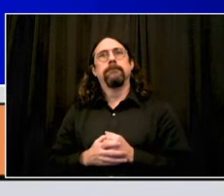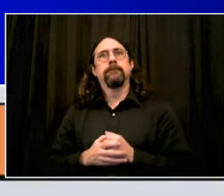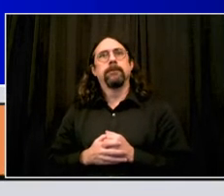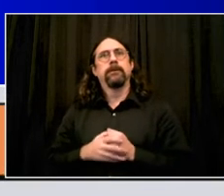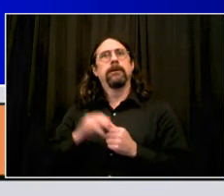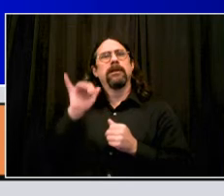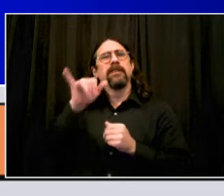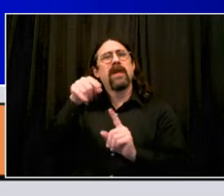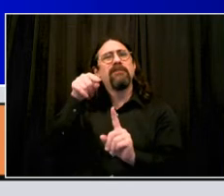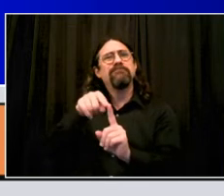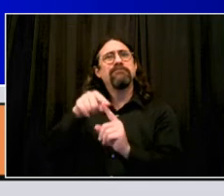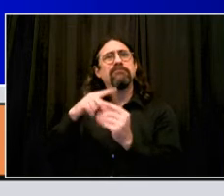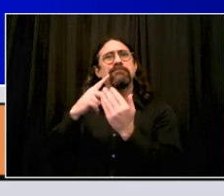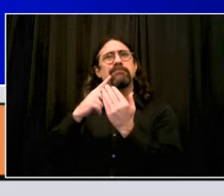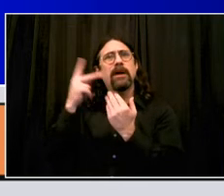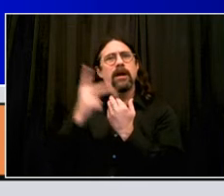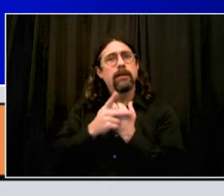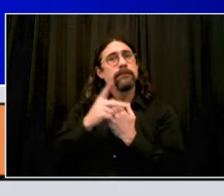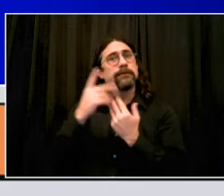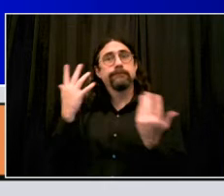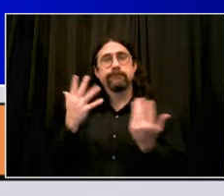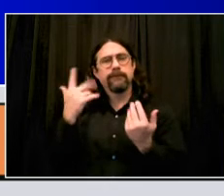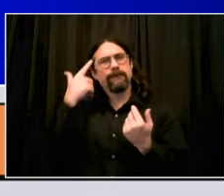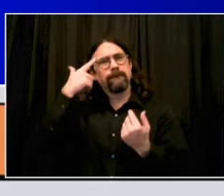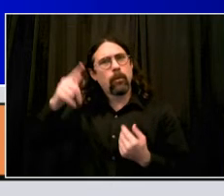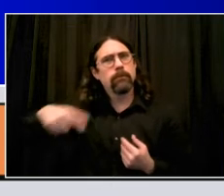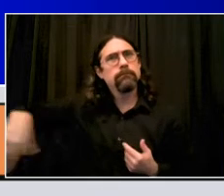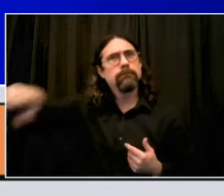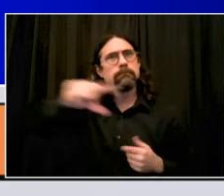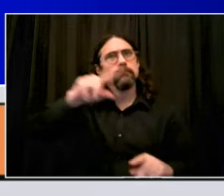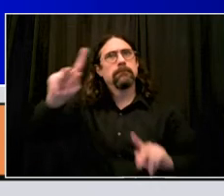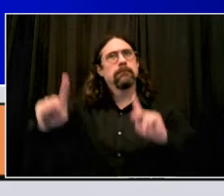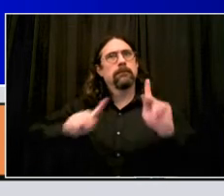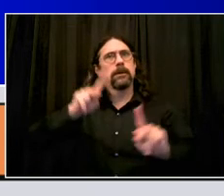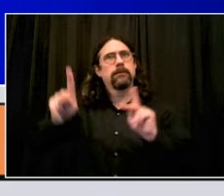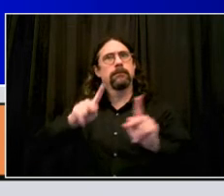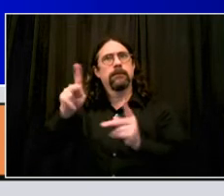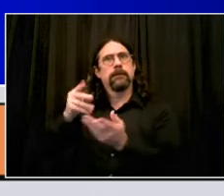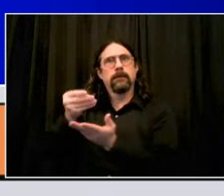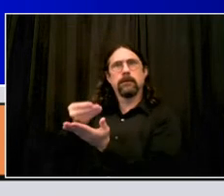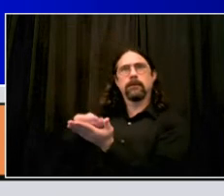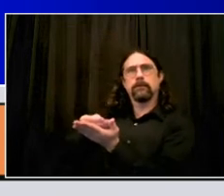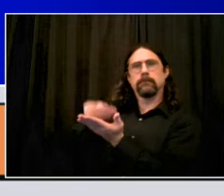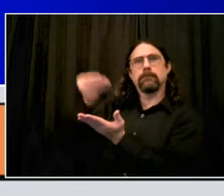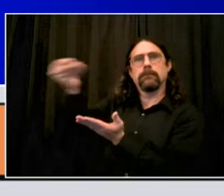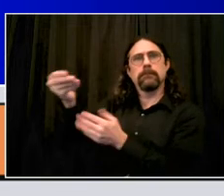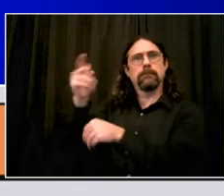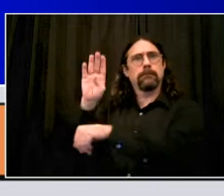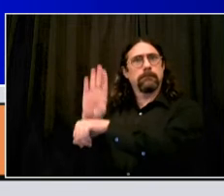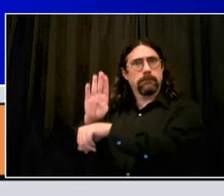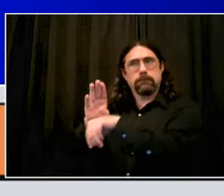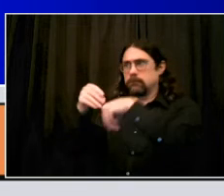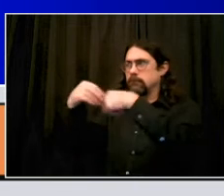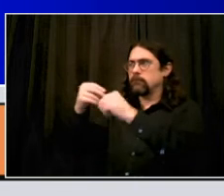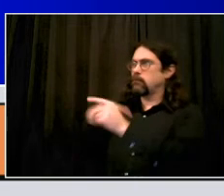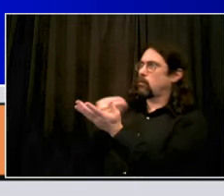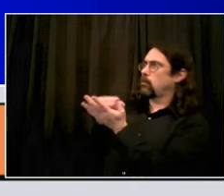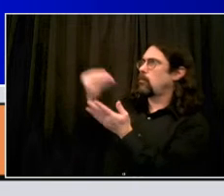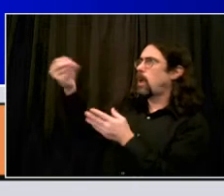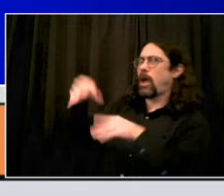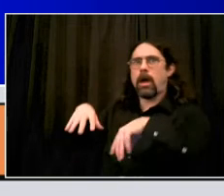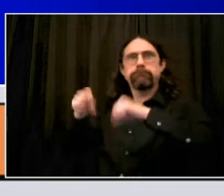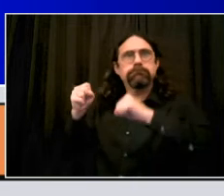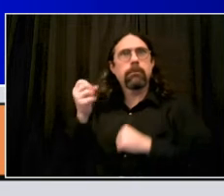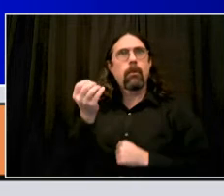been enough ownership and enough capital built and maintained in communities because of structural racism. And we do something about it by